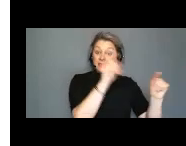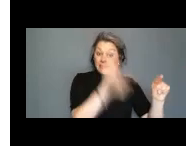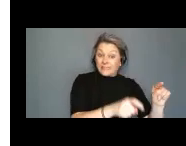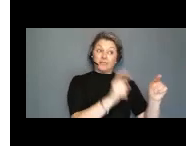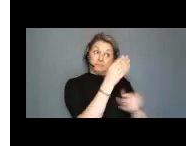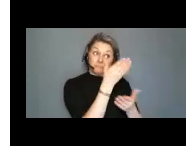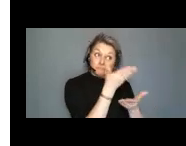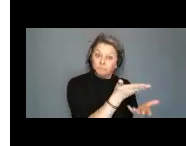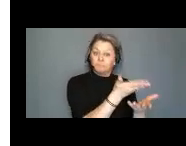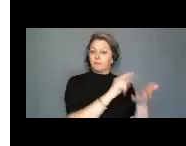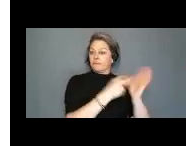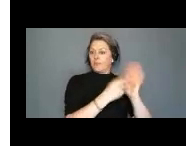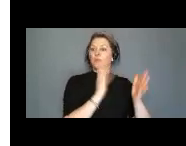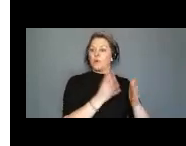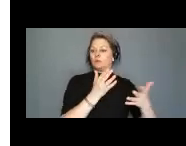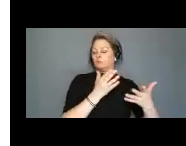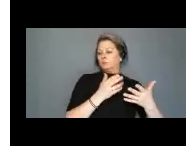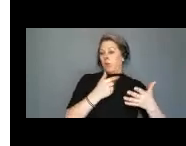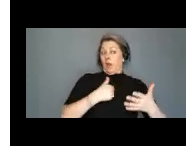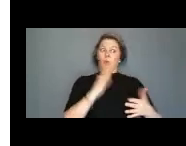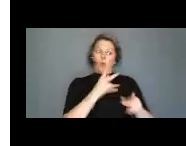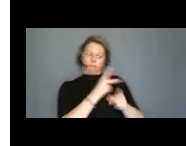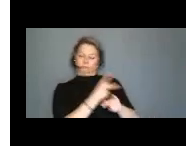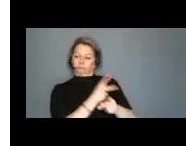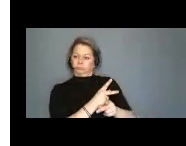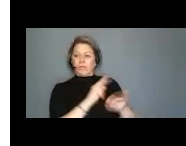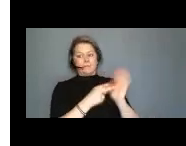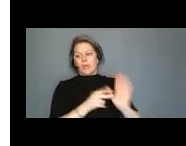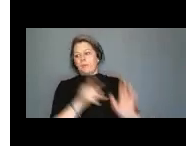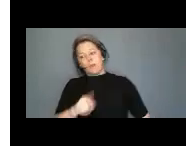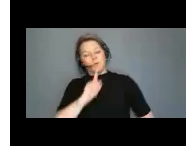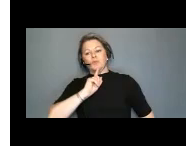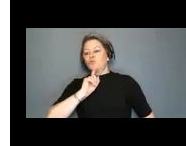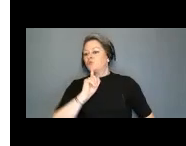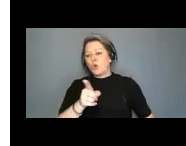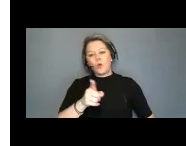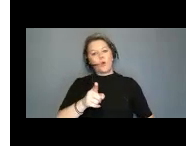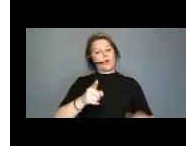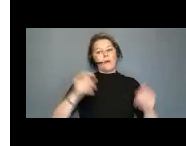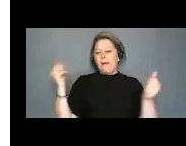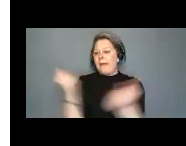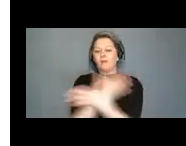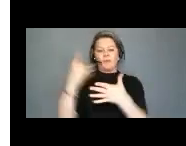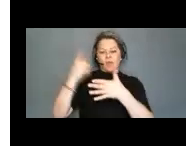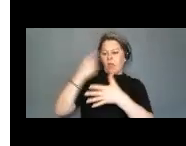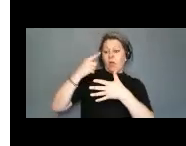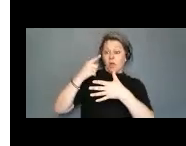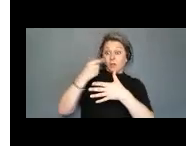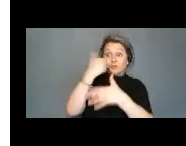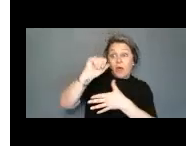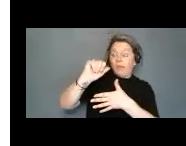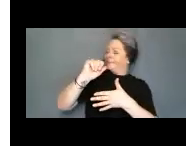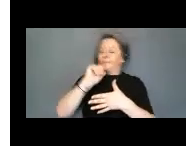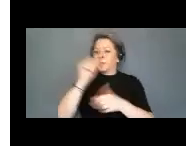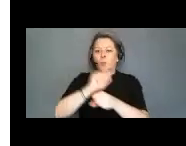they're going to come under my care and custody, we have to be very sure that everything else has failed in terms of mitigating